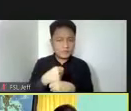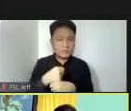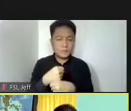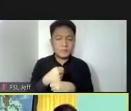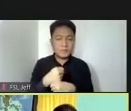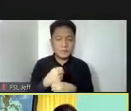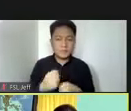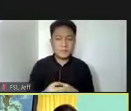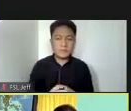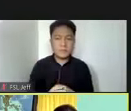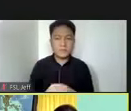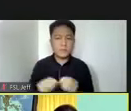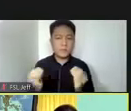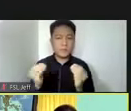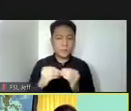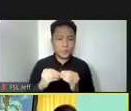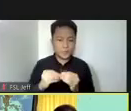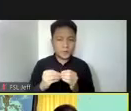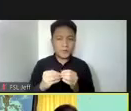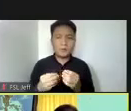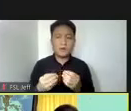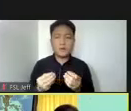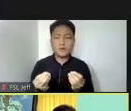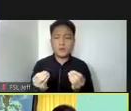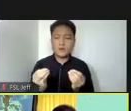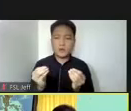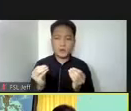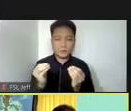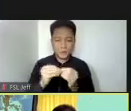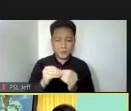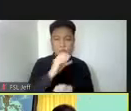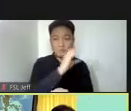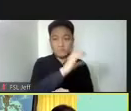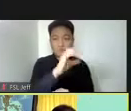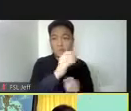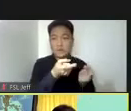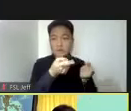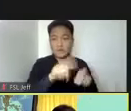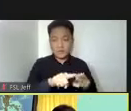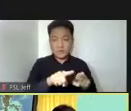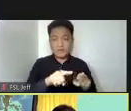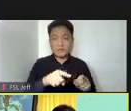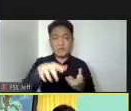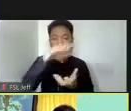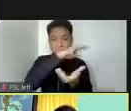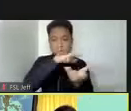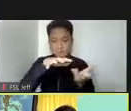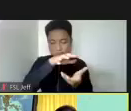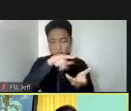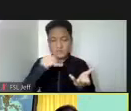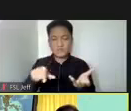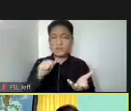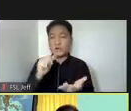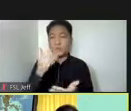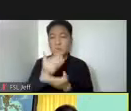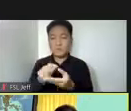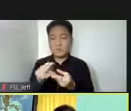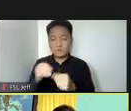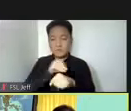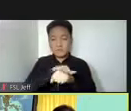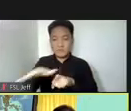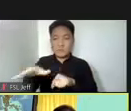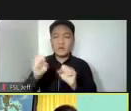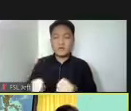pests. Furthermore, the scientists said that although there's a technology to preserve seeds,